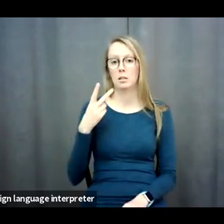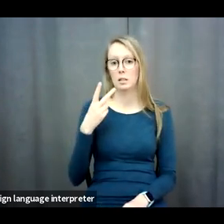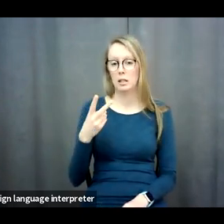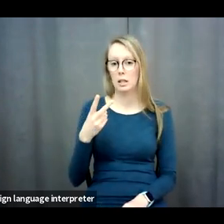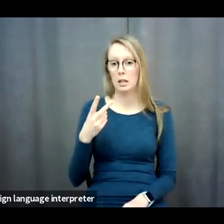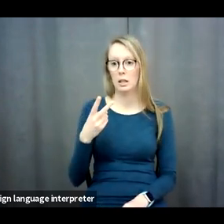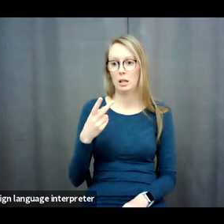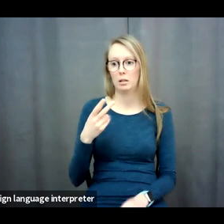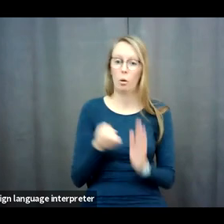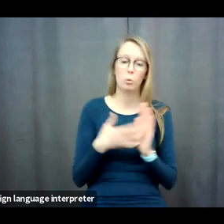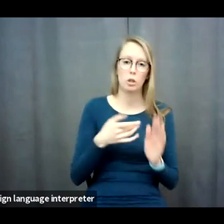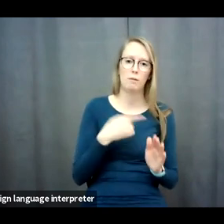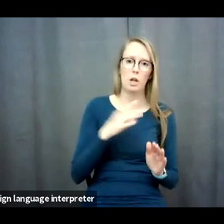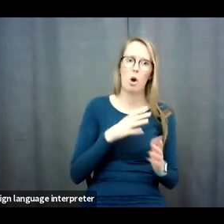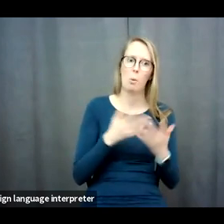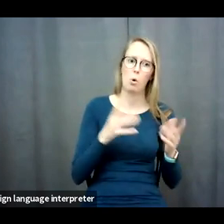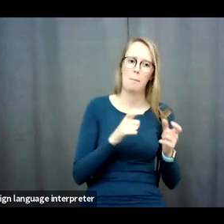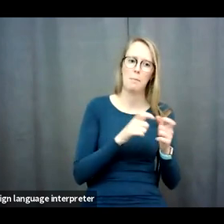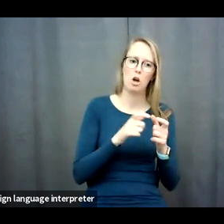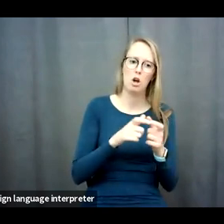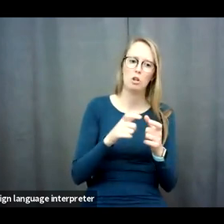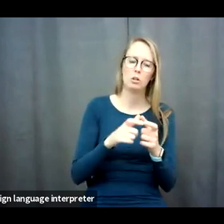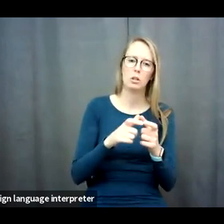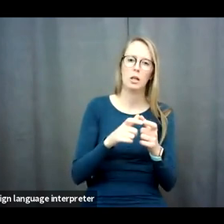have a lot of meetings